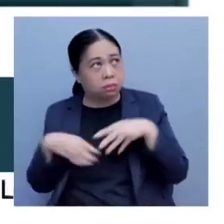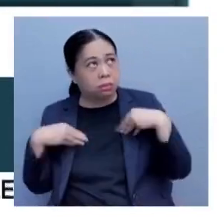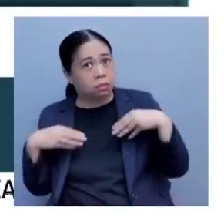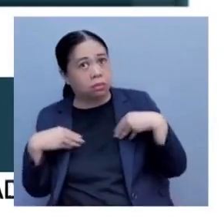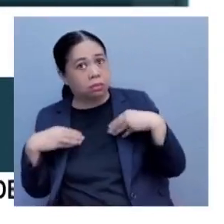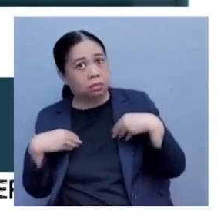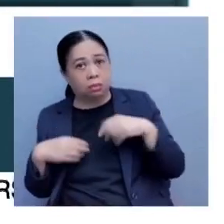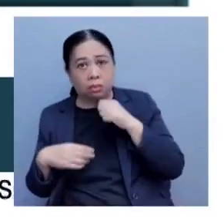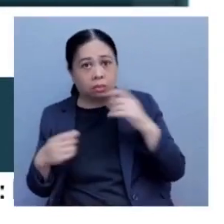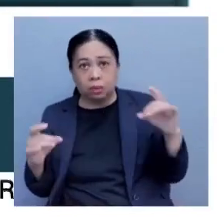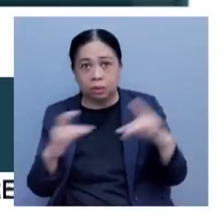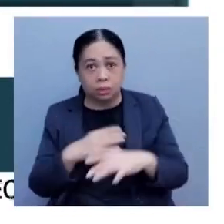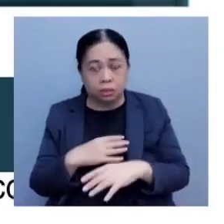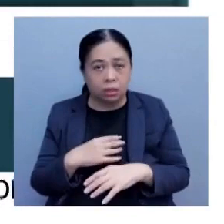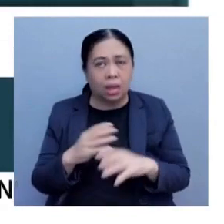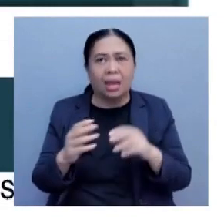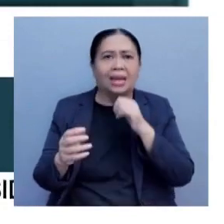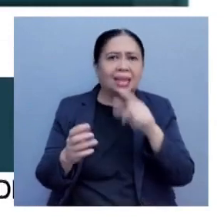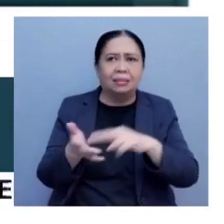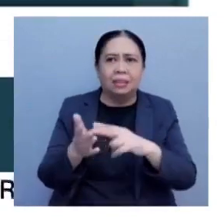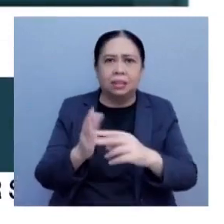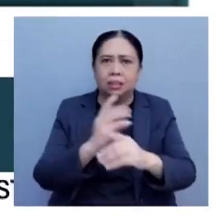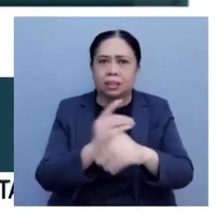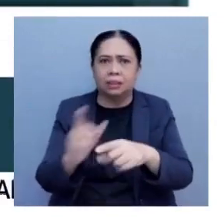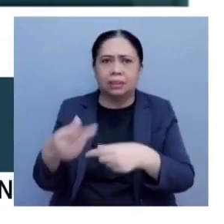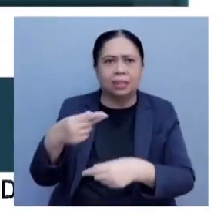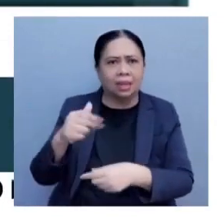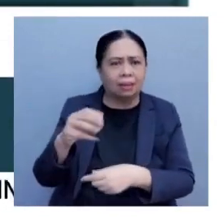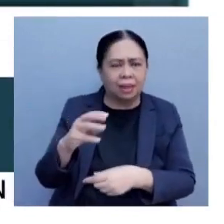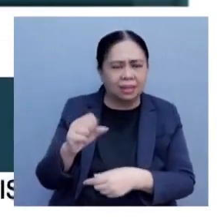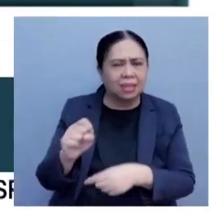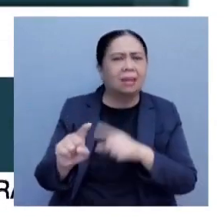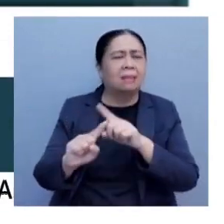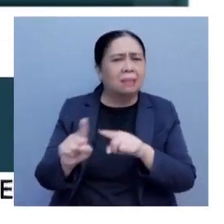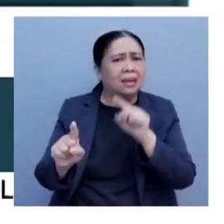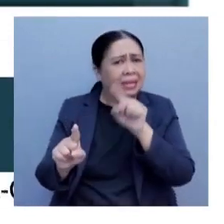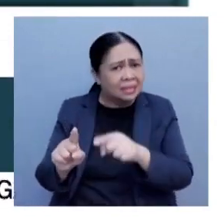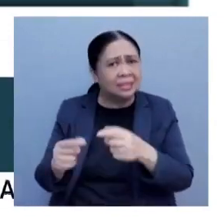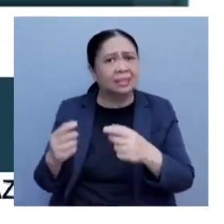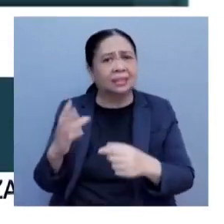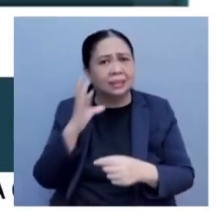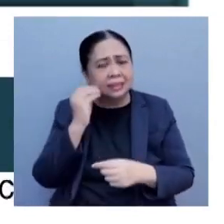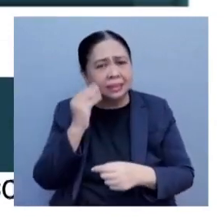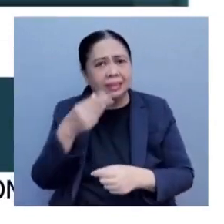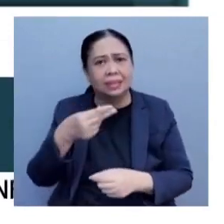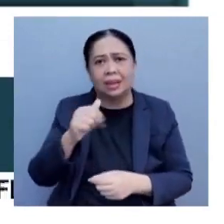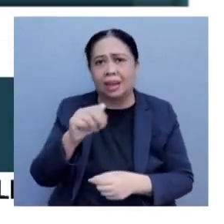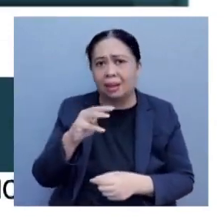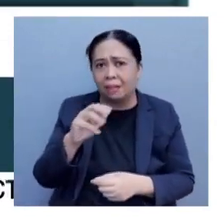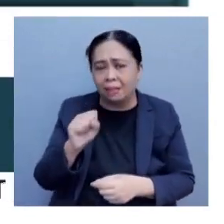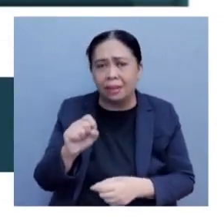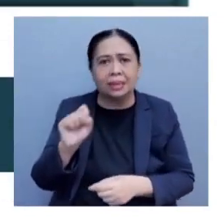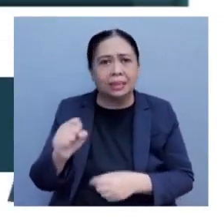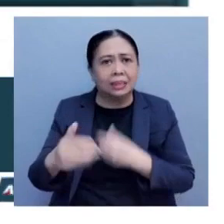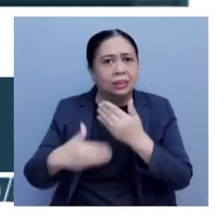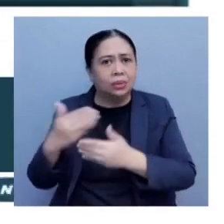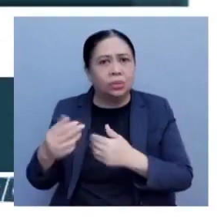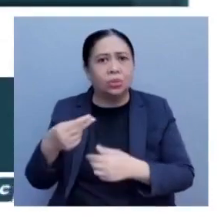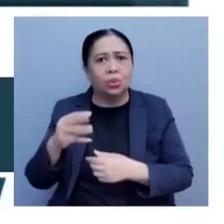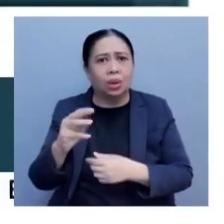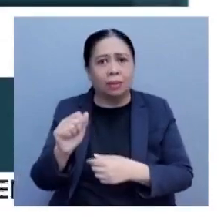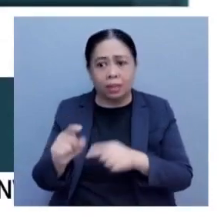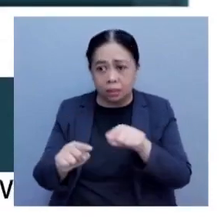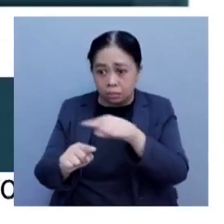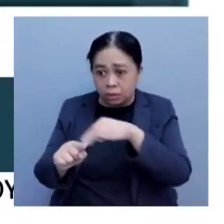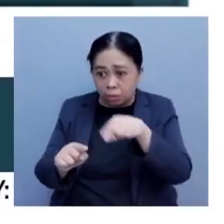move. I'm not trying to justify, but this is what exactly going on. This is what exactly happening. So Hamas is not the only people.